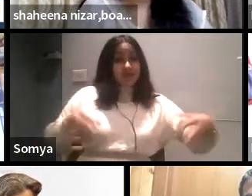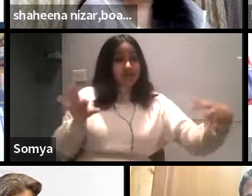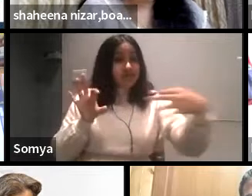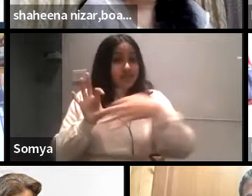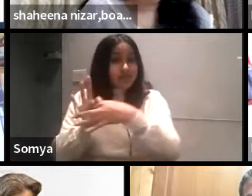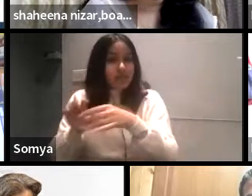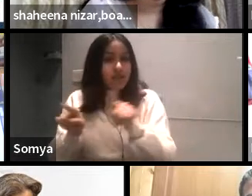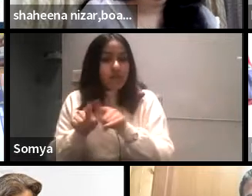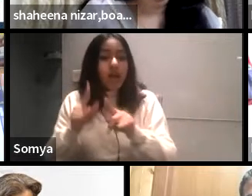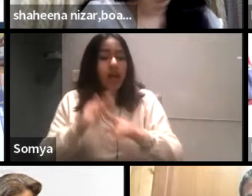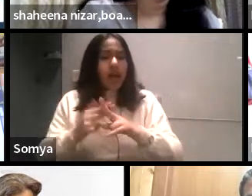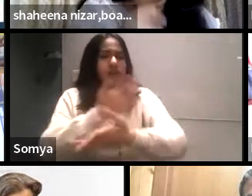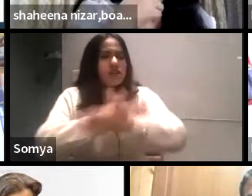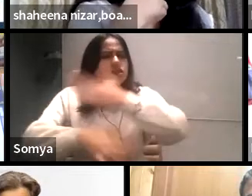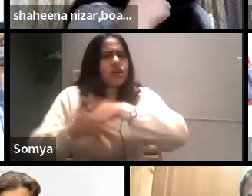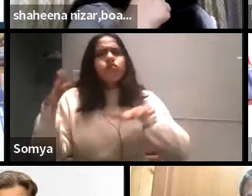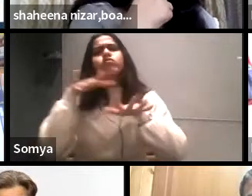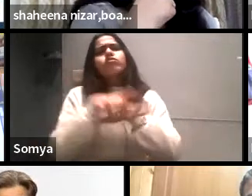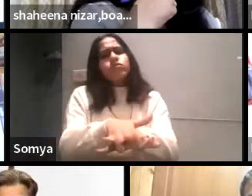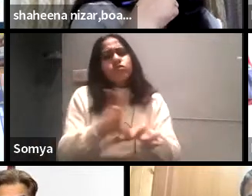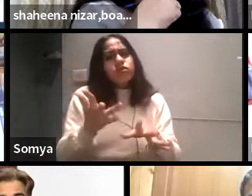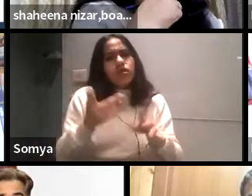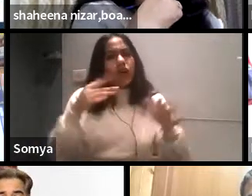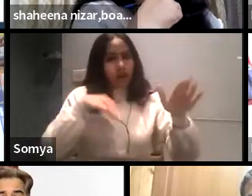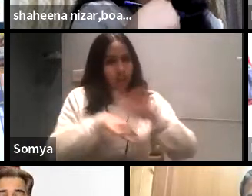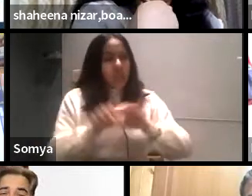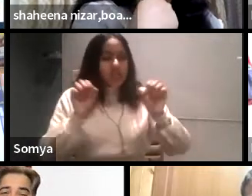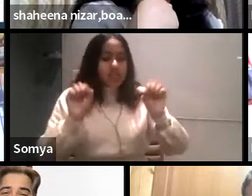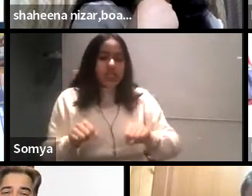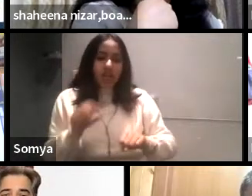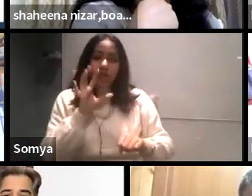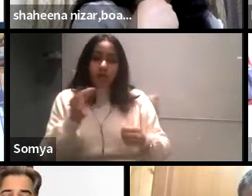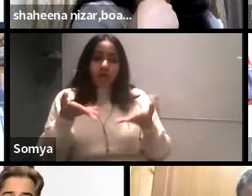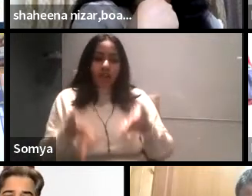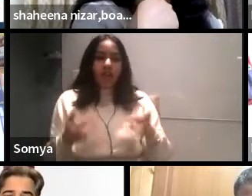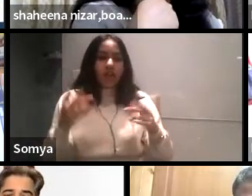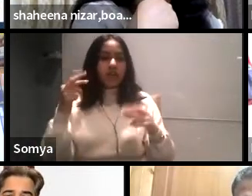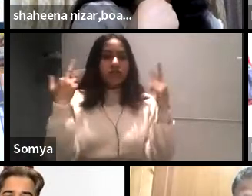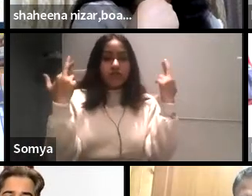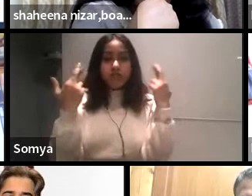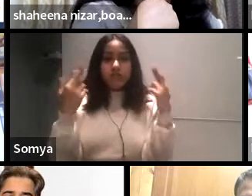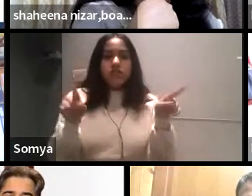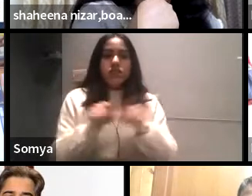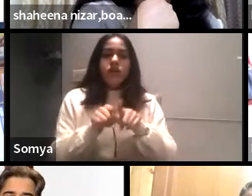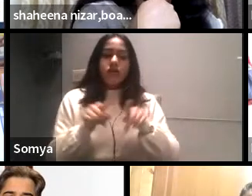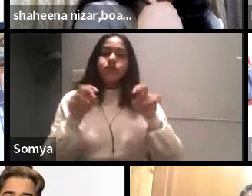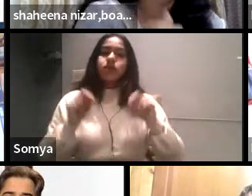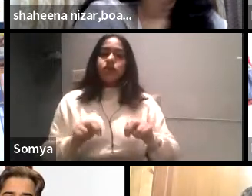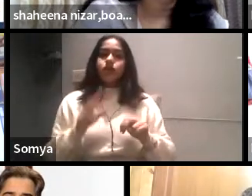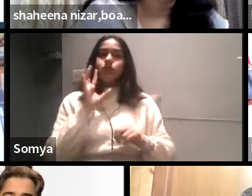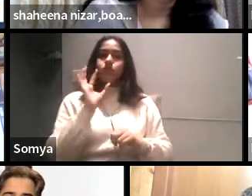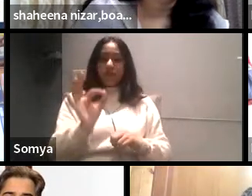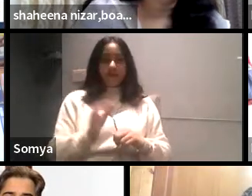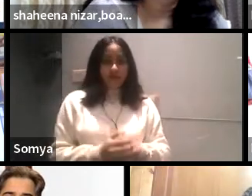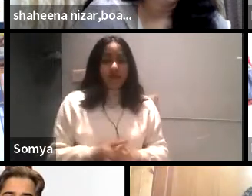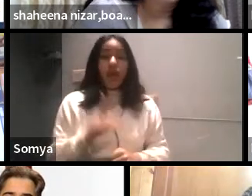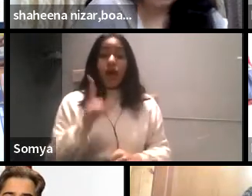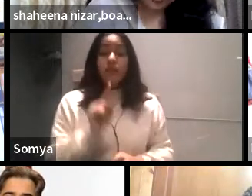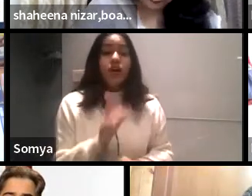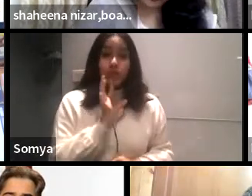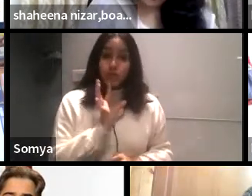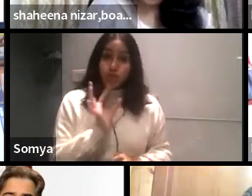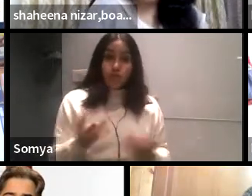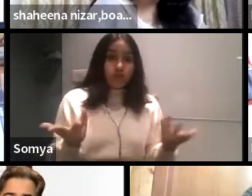saying, disability inclusion isn't our top priority right now. There's too much else on. But